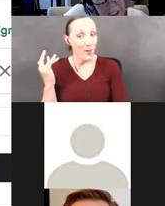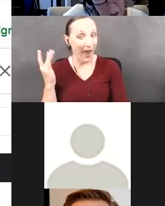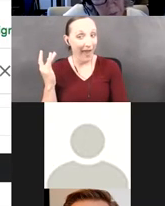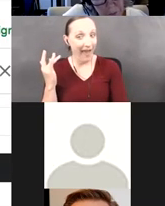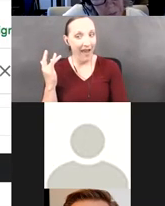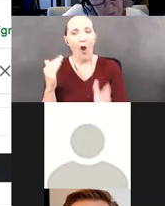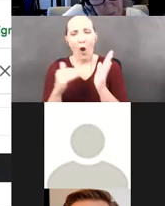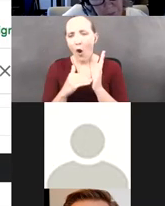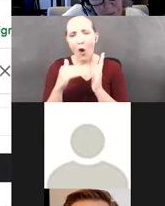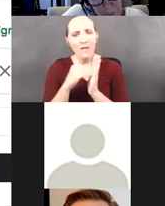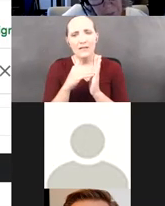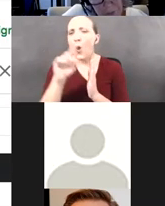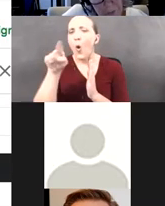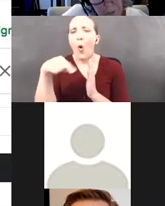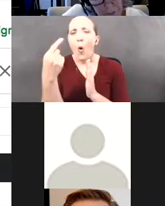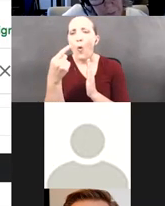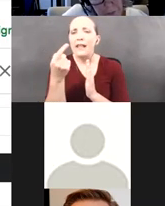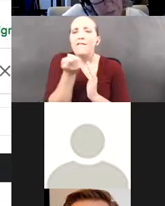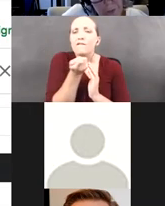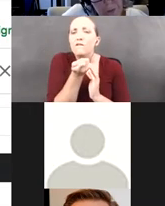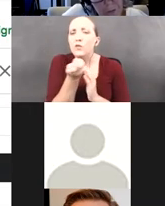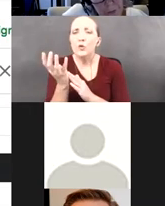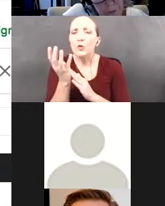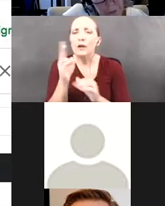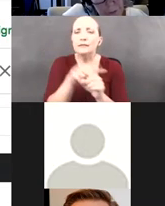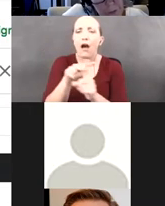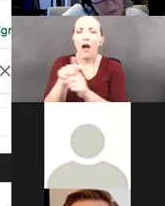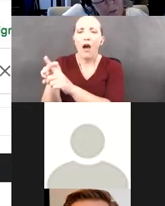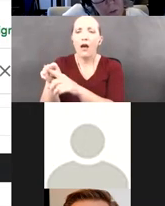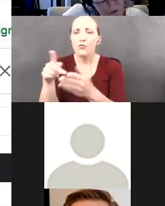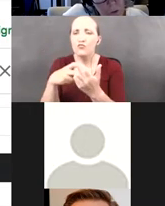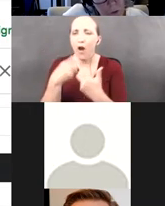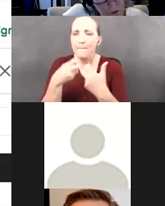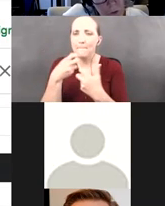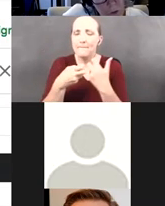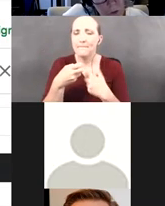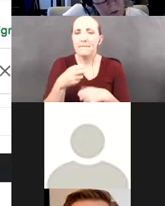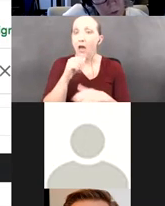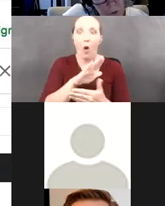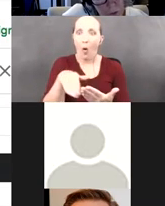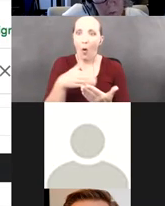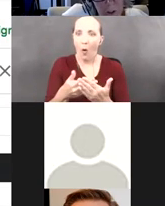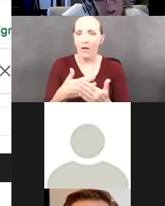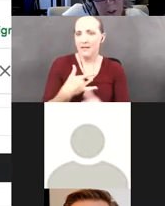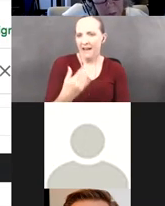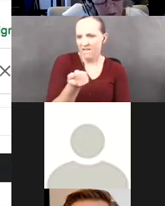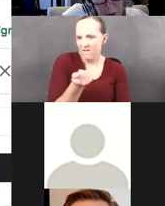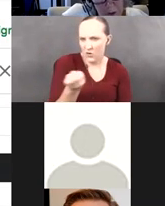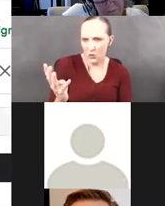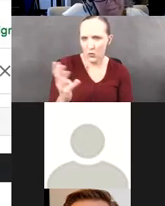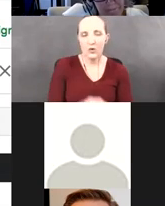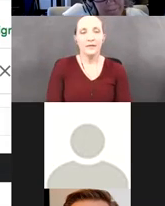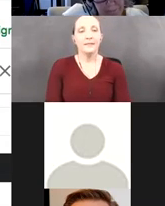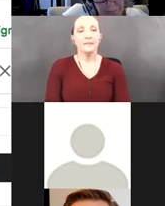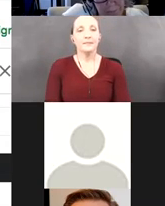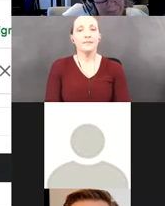only will porque have es to más complete probable que certain solamente tienen que problems completar ciertos on problemas the de esa worksheet tarea. that's provided. In order to open the